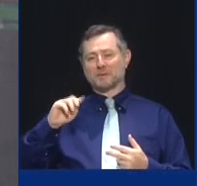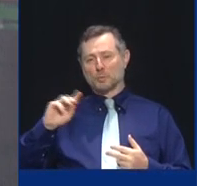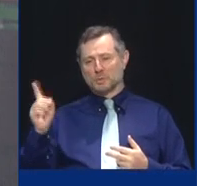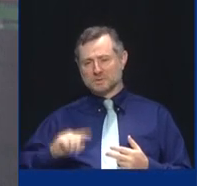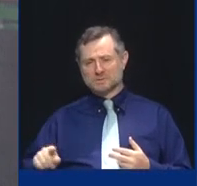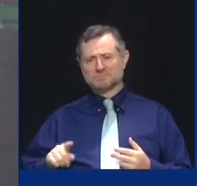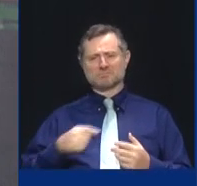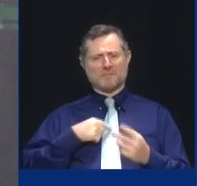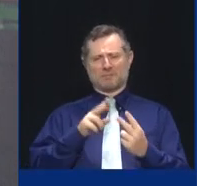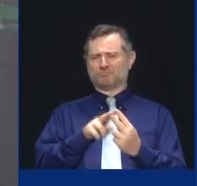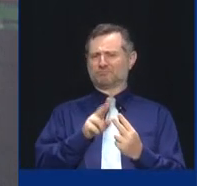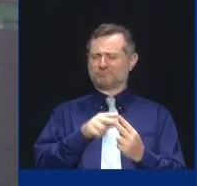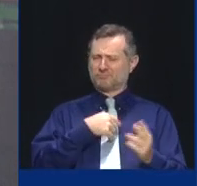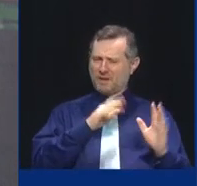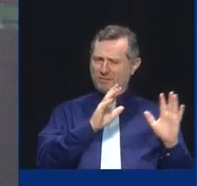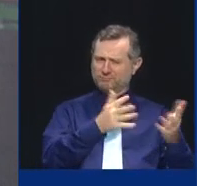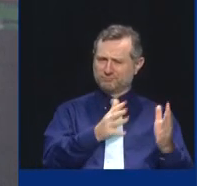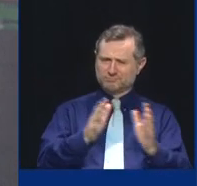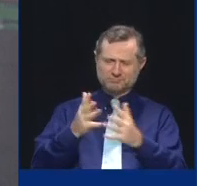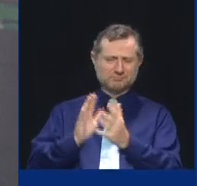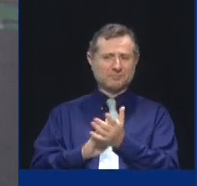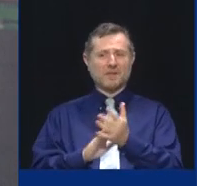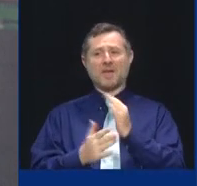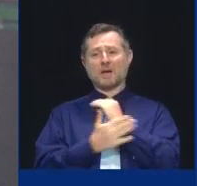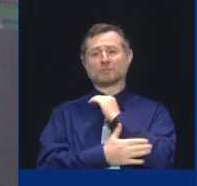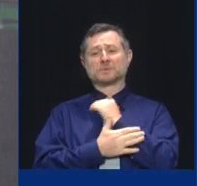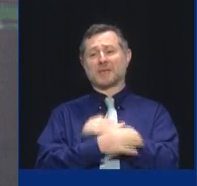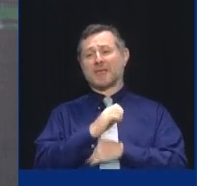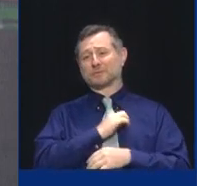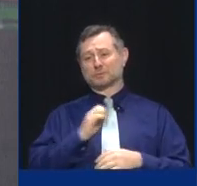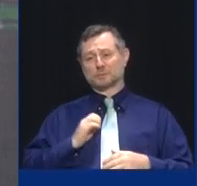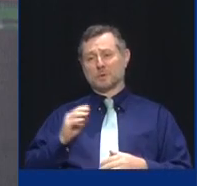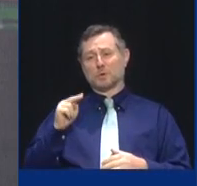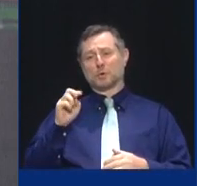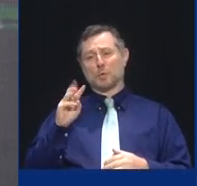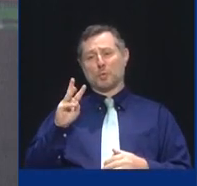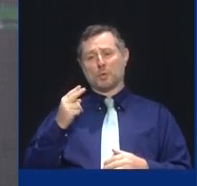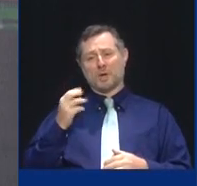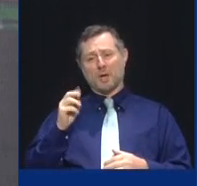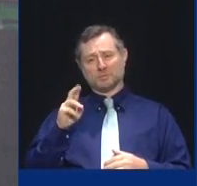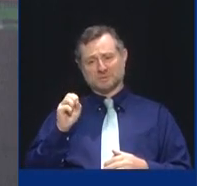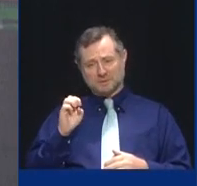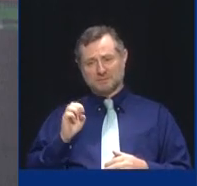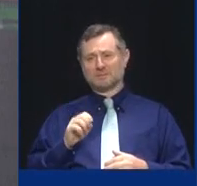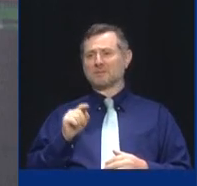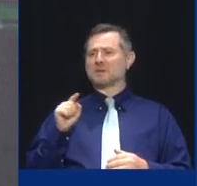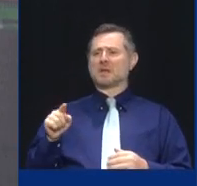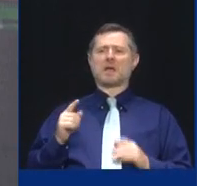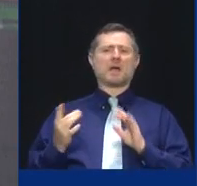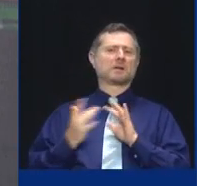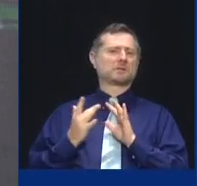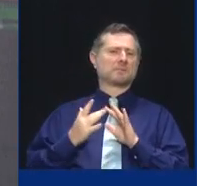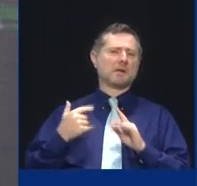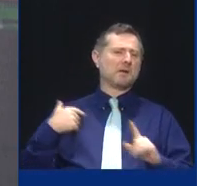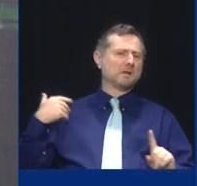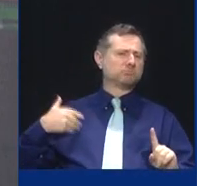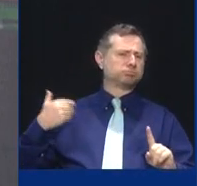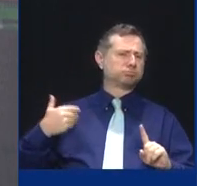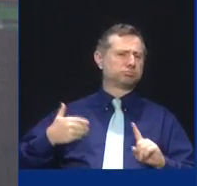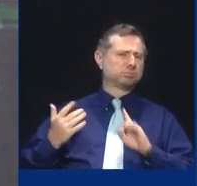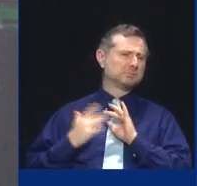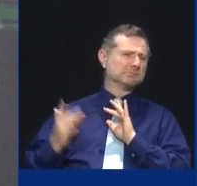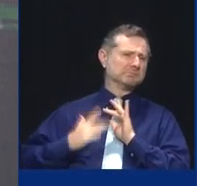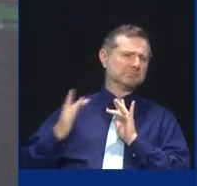county executive, Newhouse, who was just on this from day one, called me 150 times. All he said was,